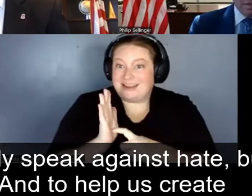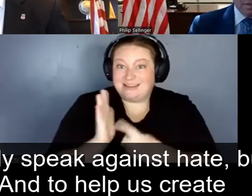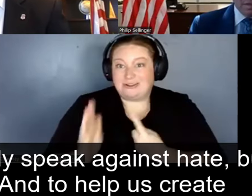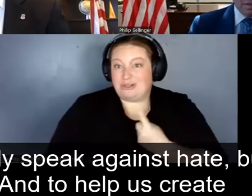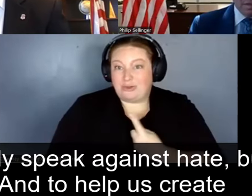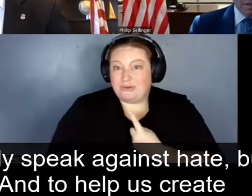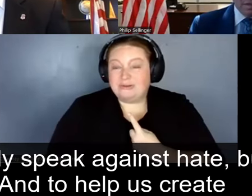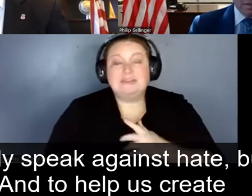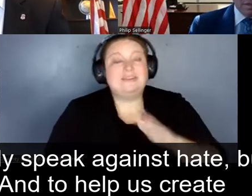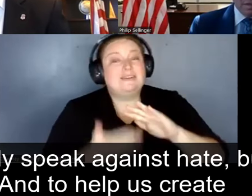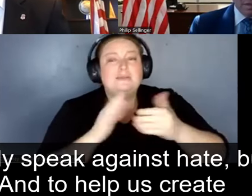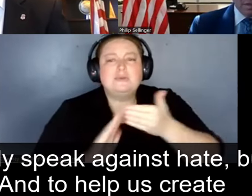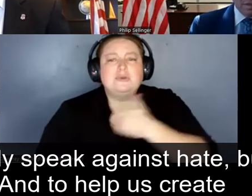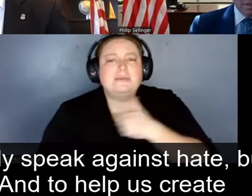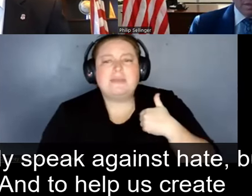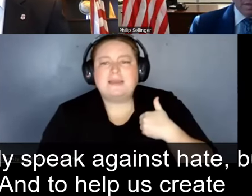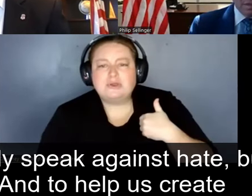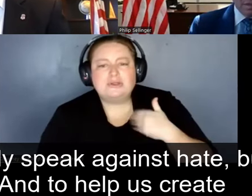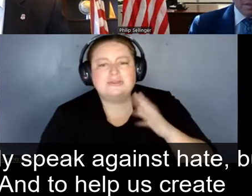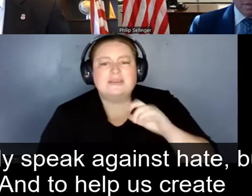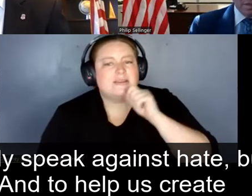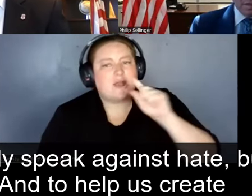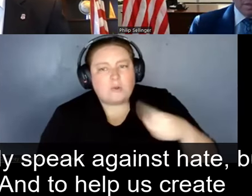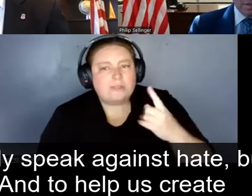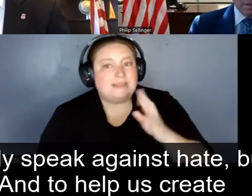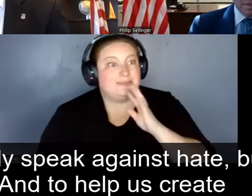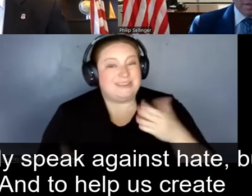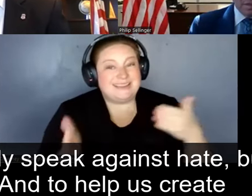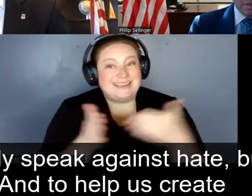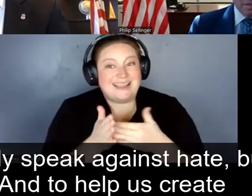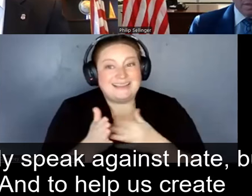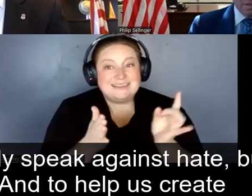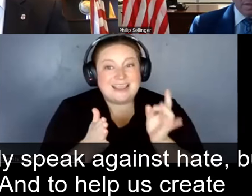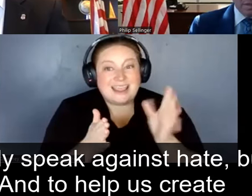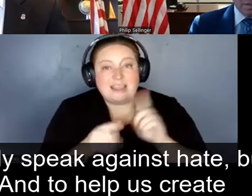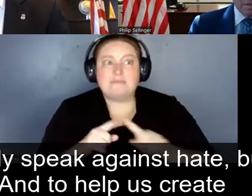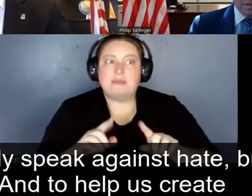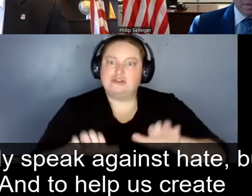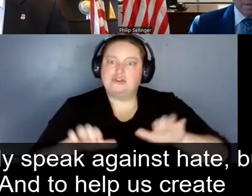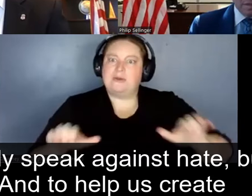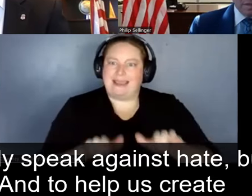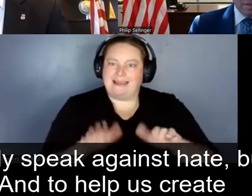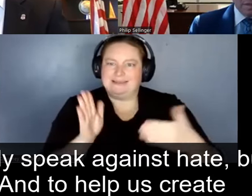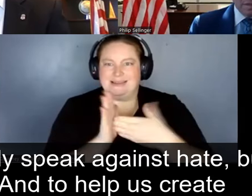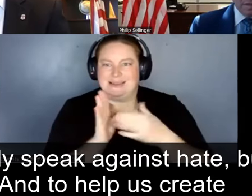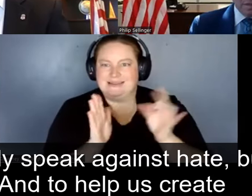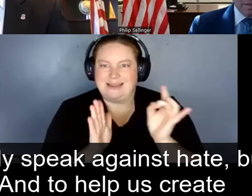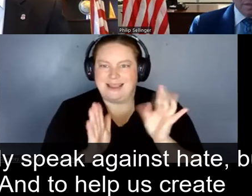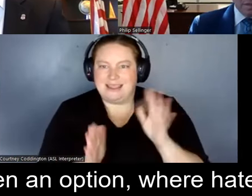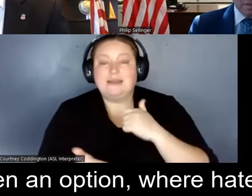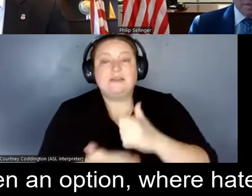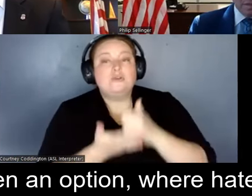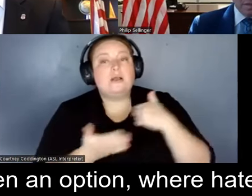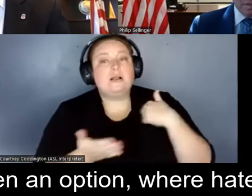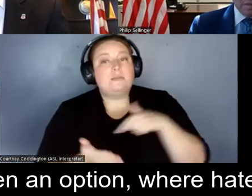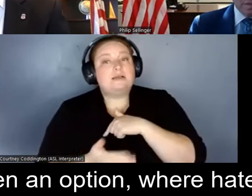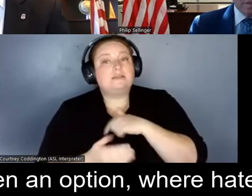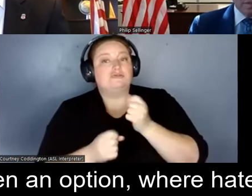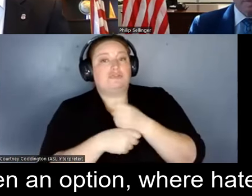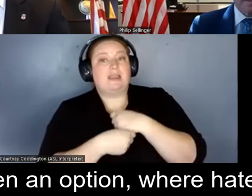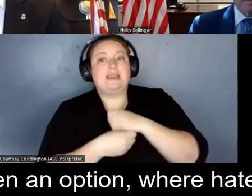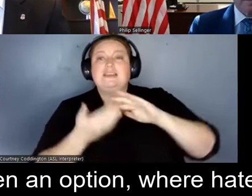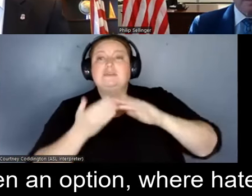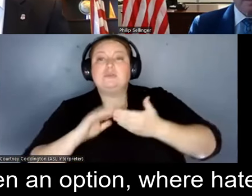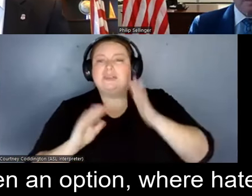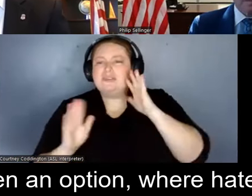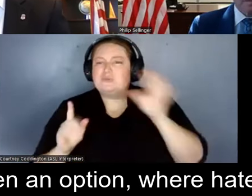I urge you to not only speak against hate, but to act against hate, and to help us create communities where hate